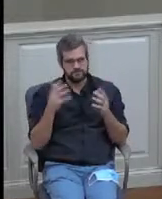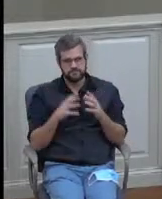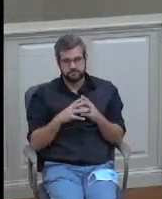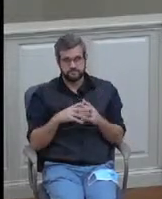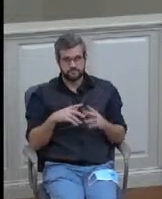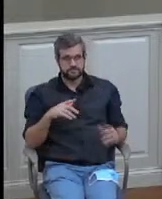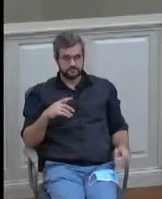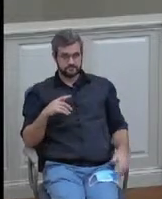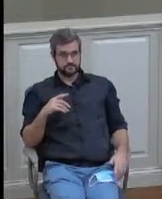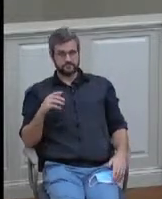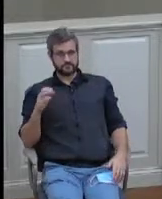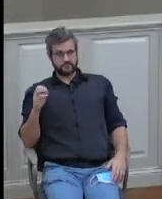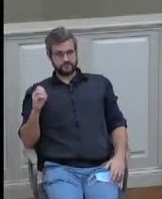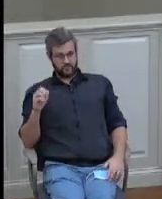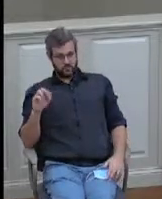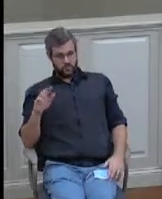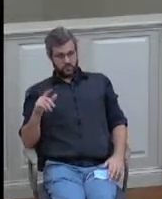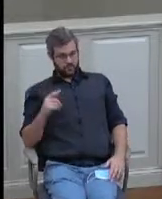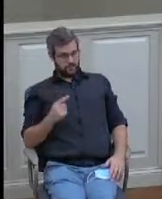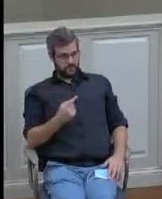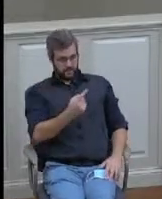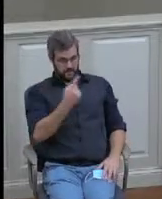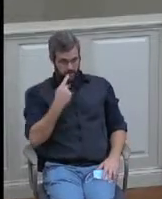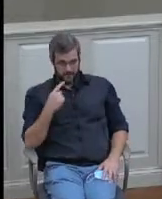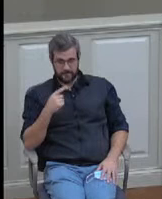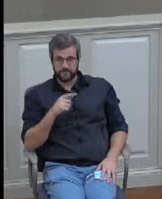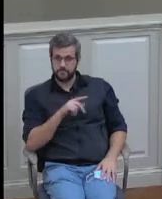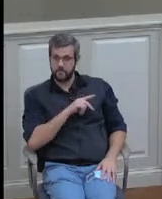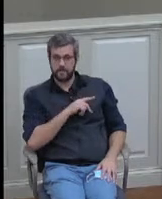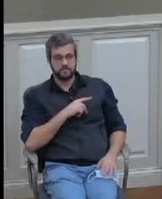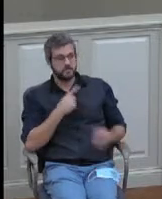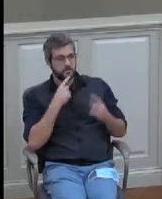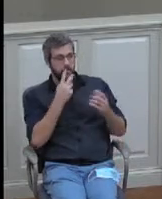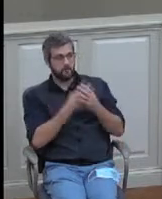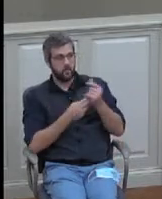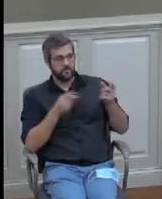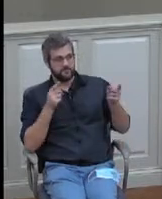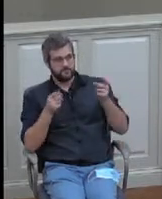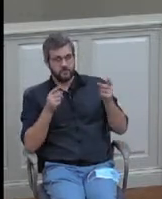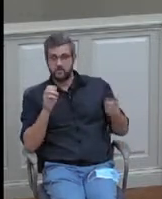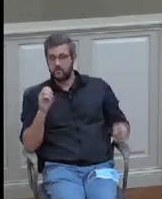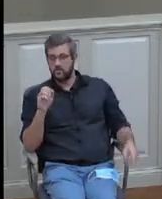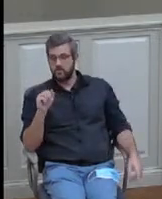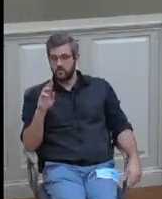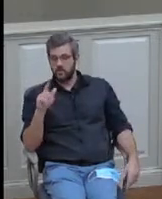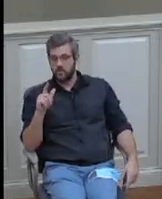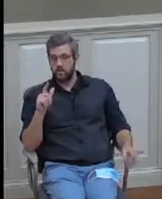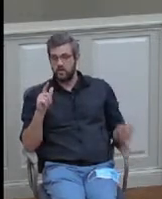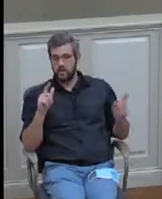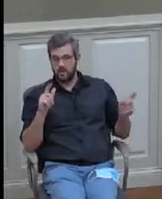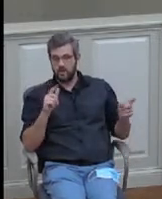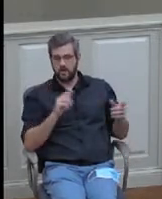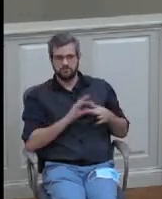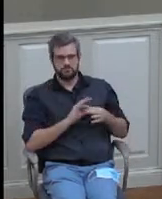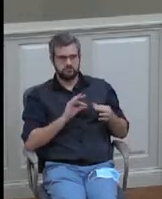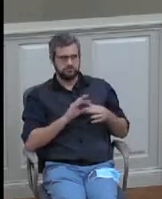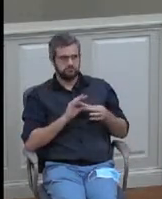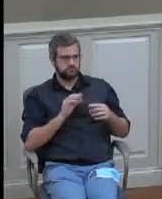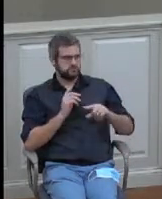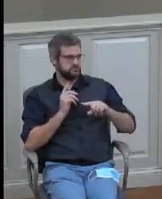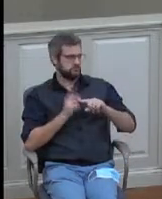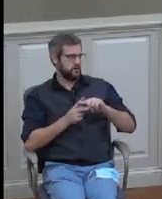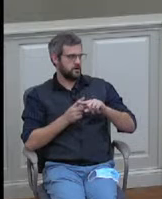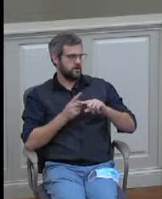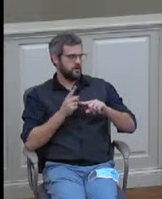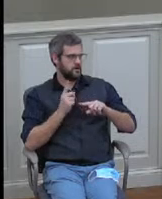but Well, let Earl me- did, let Earl me did say- come out there later, though, so. Let me say to both of you that Earl has spoken very highly of